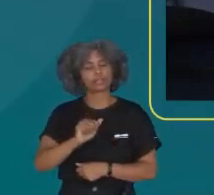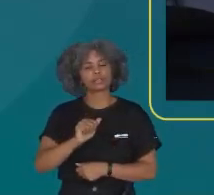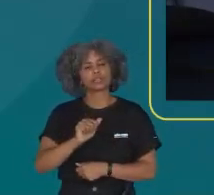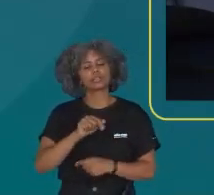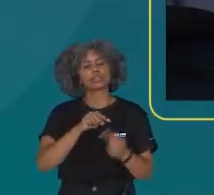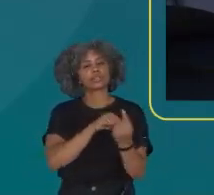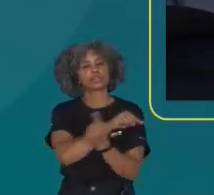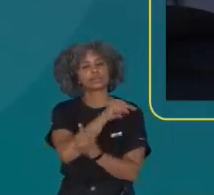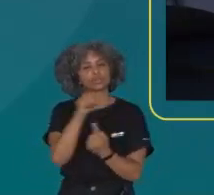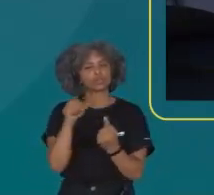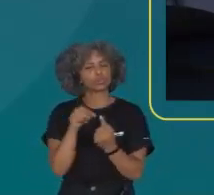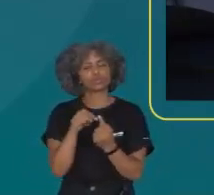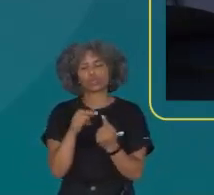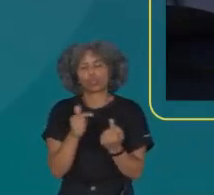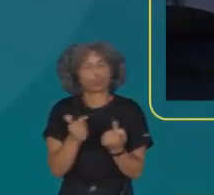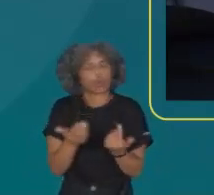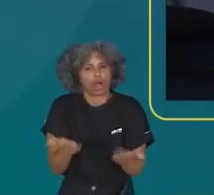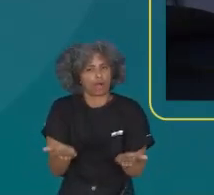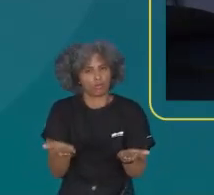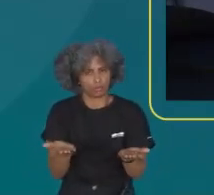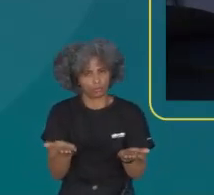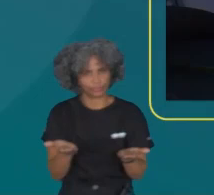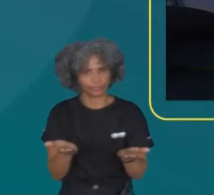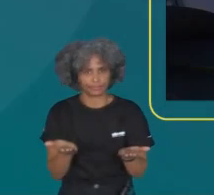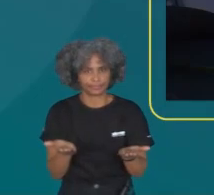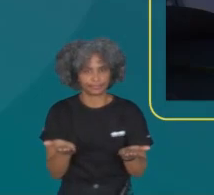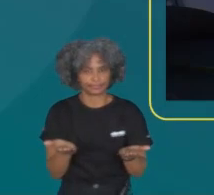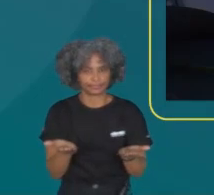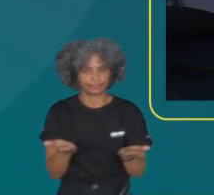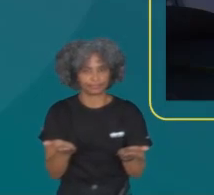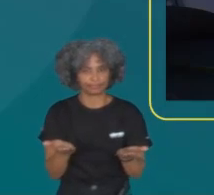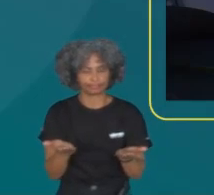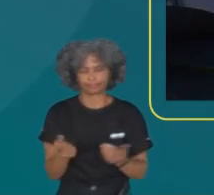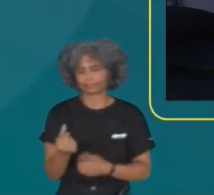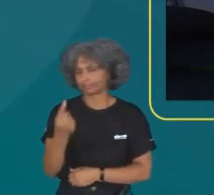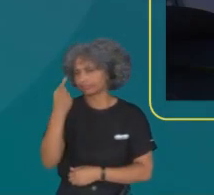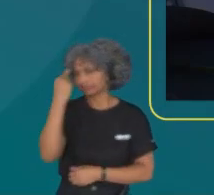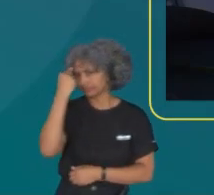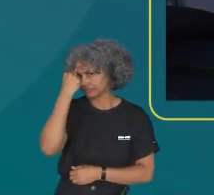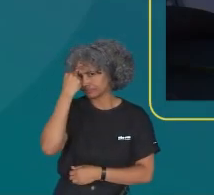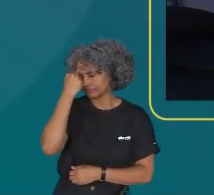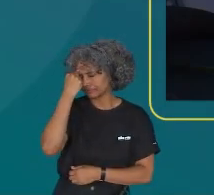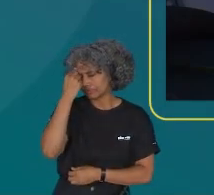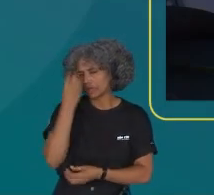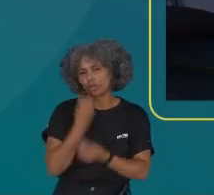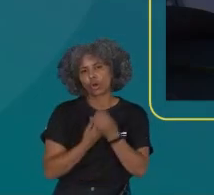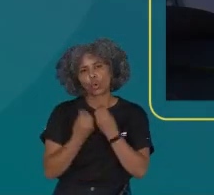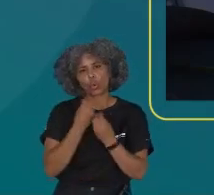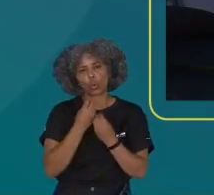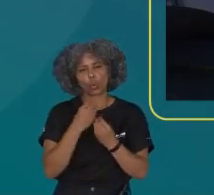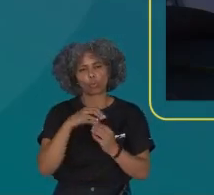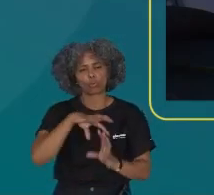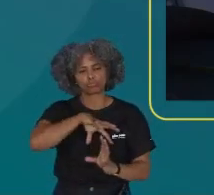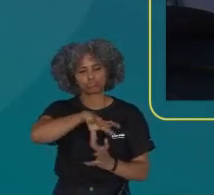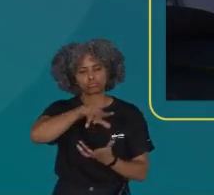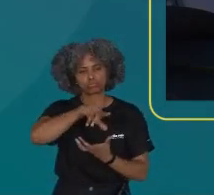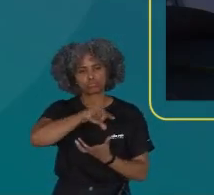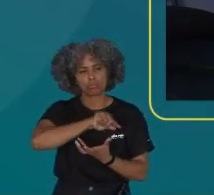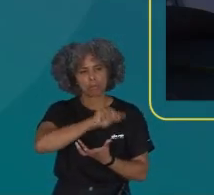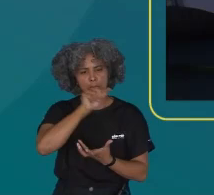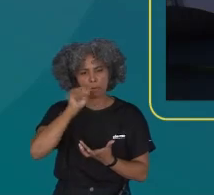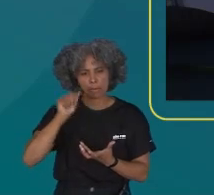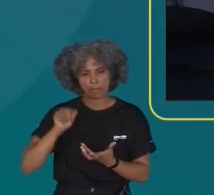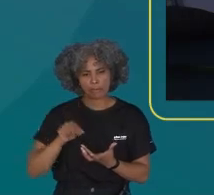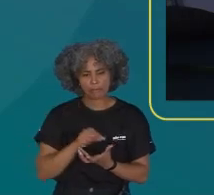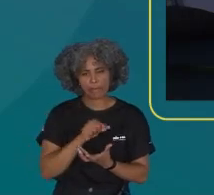at coming Montreal Global Framework to preserve a lot of 30% of our